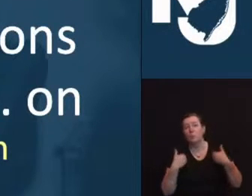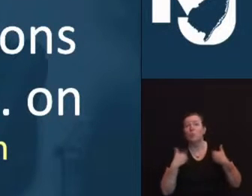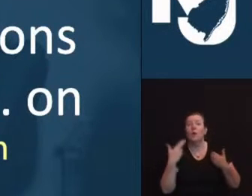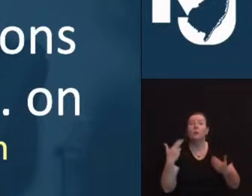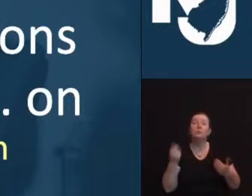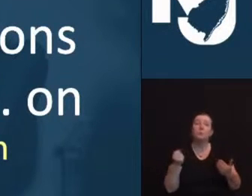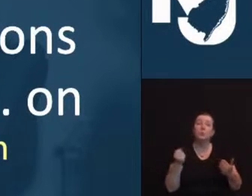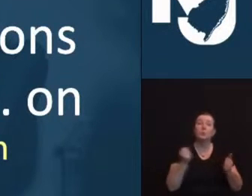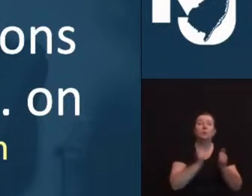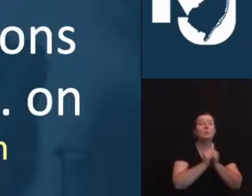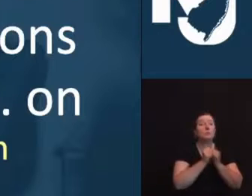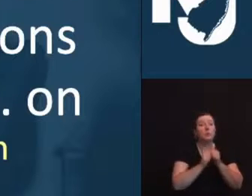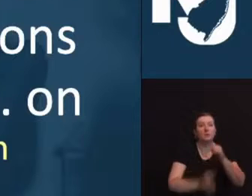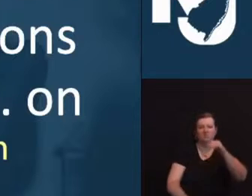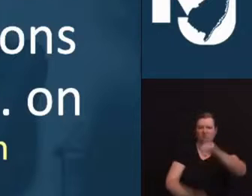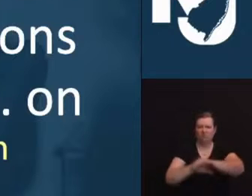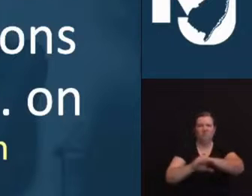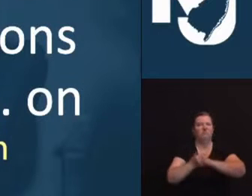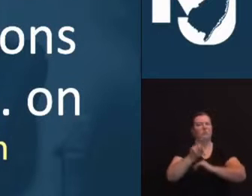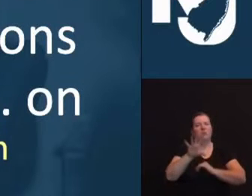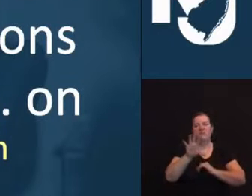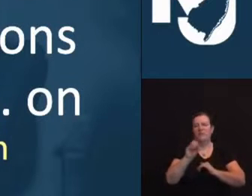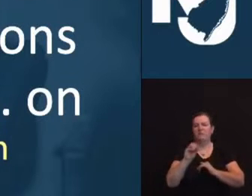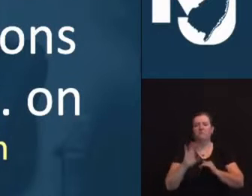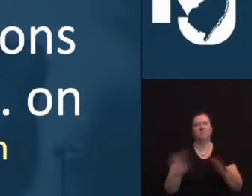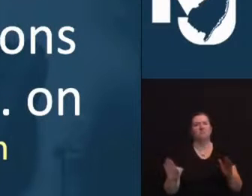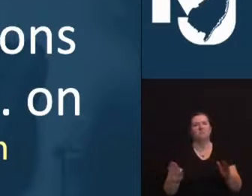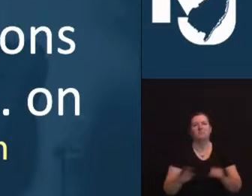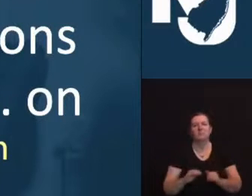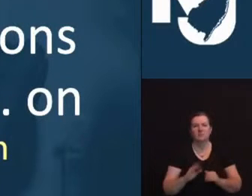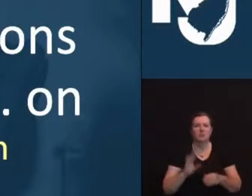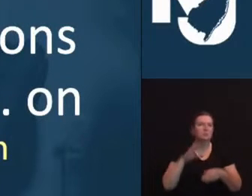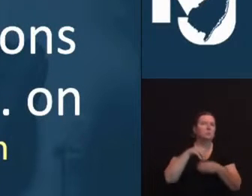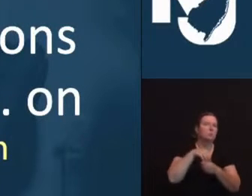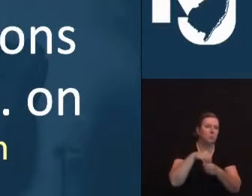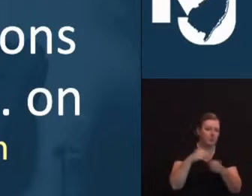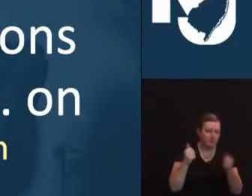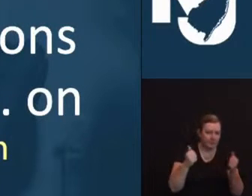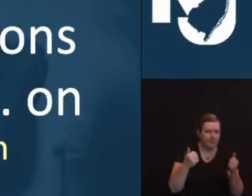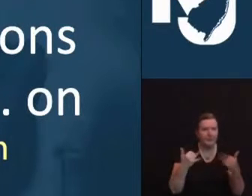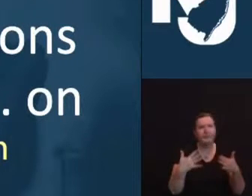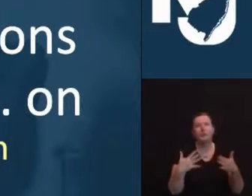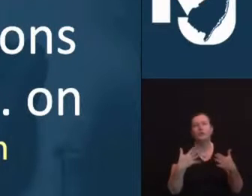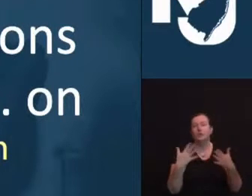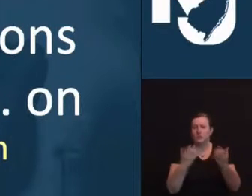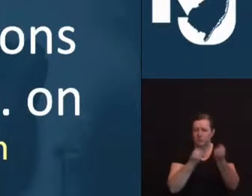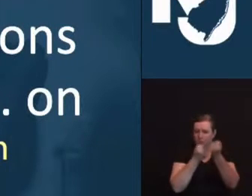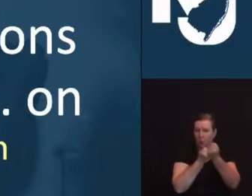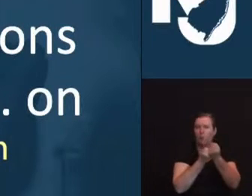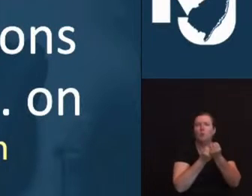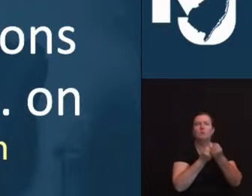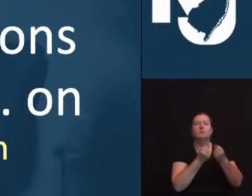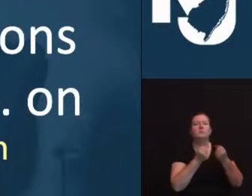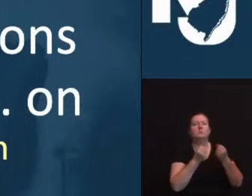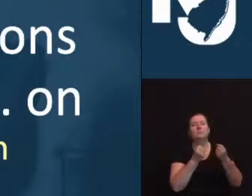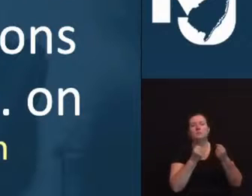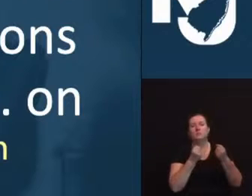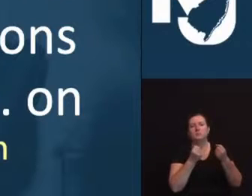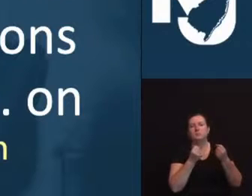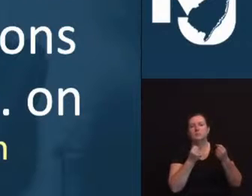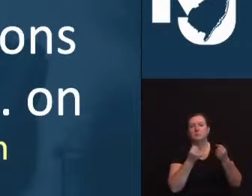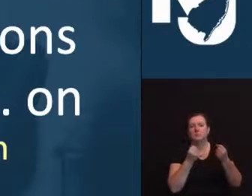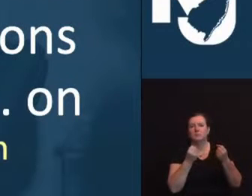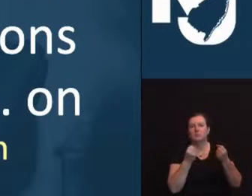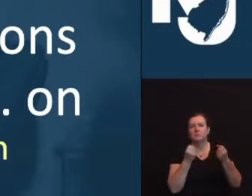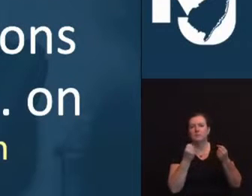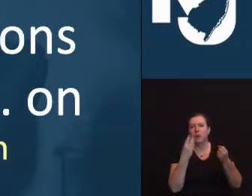limit includes players, coaches, and other team personnel and officials. So the number of allowable spectators